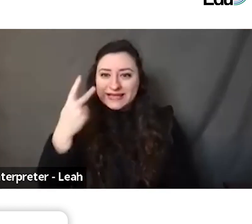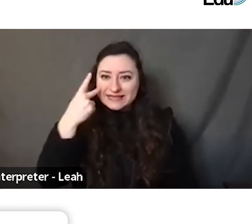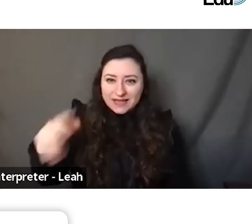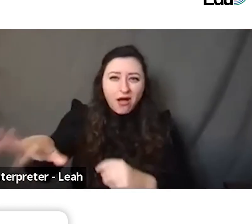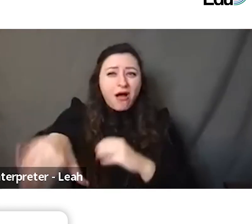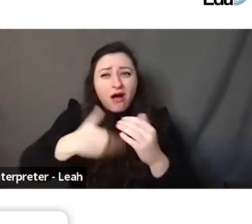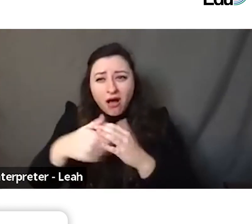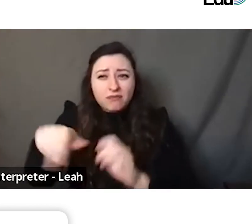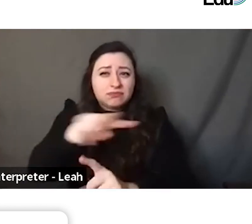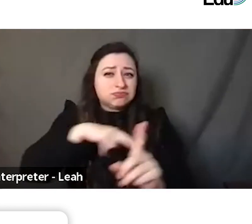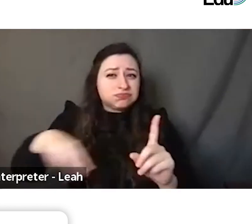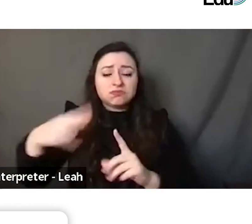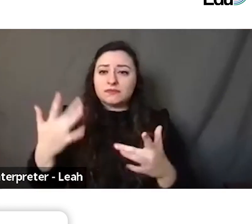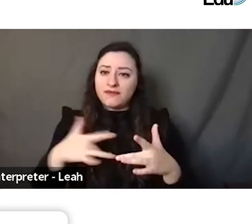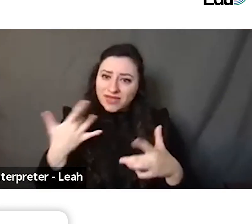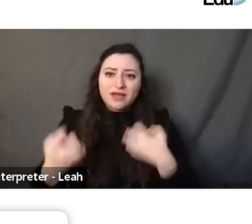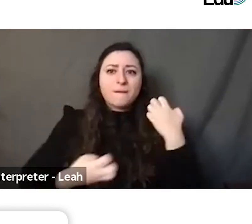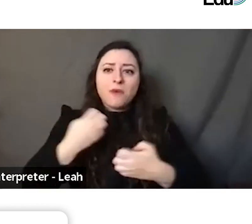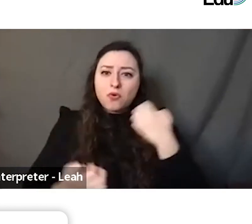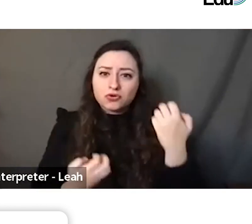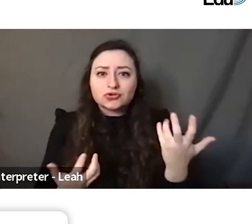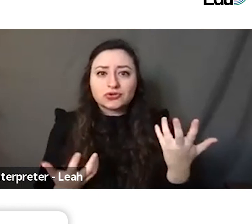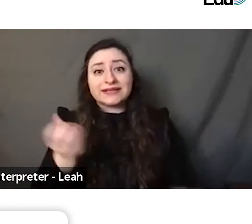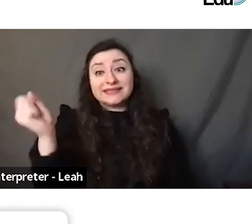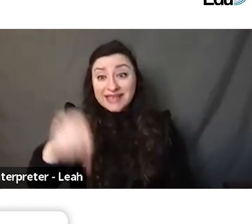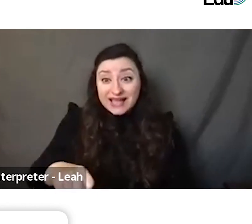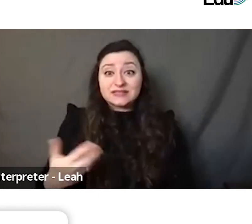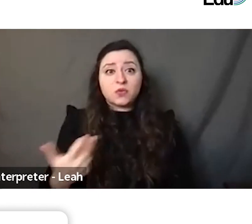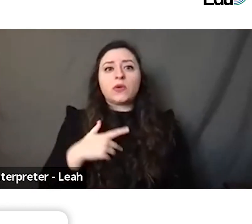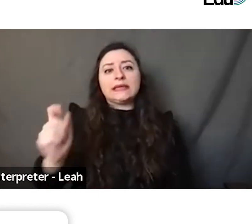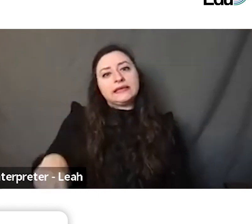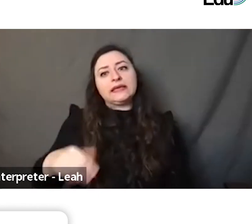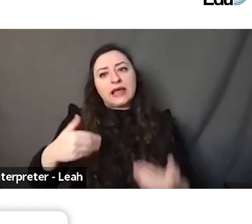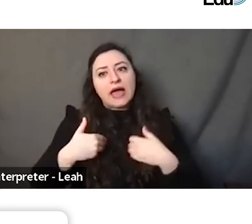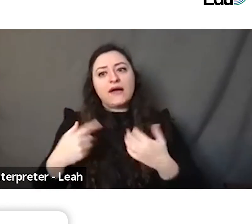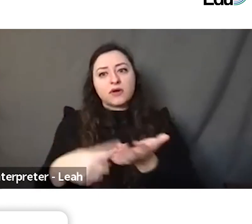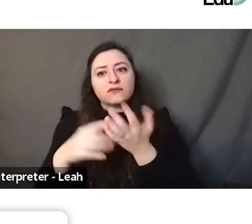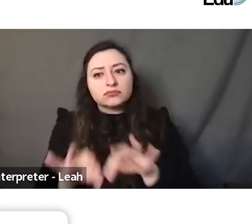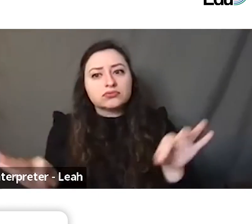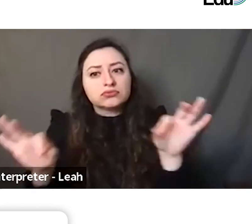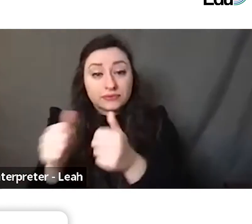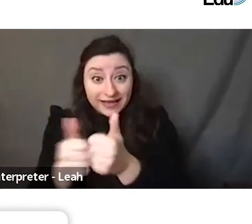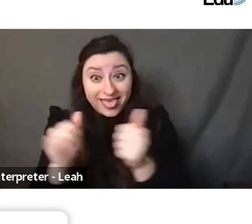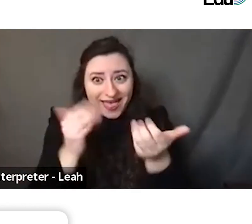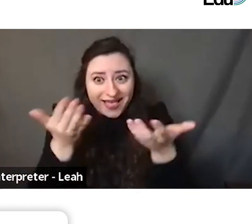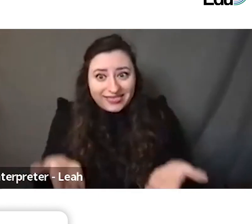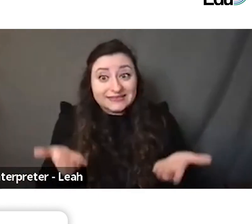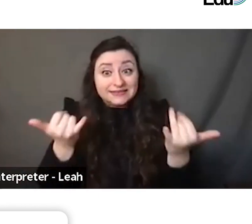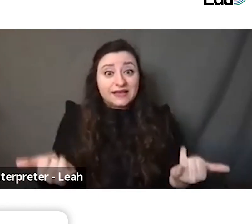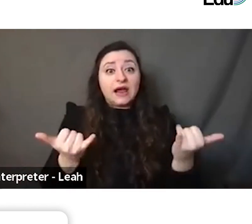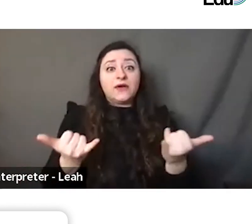gets emotional, you know, behind the scenes. And I feel like, yes, we need to be able to have these conversations together like this, where we